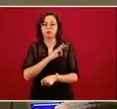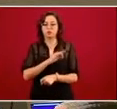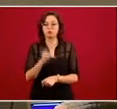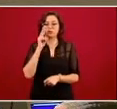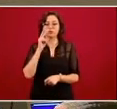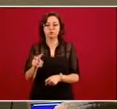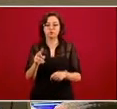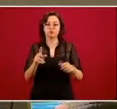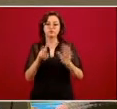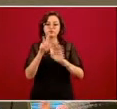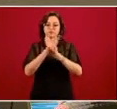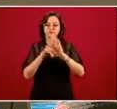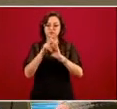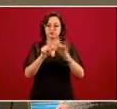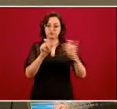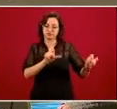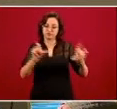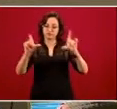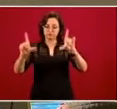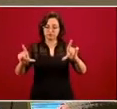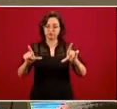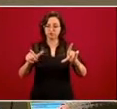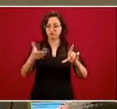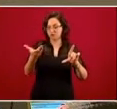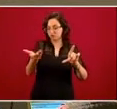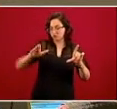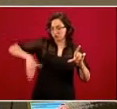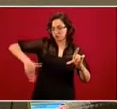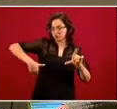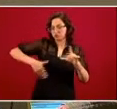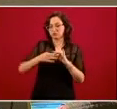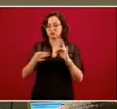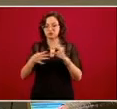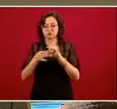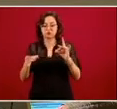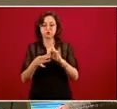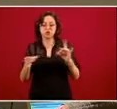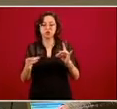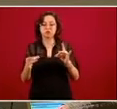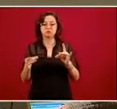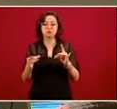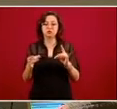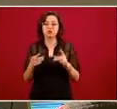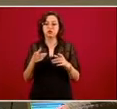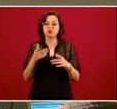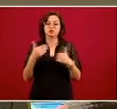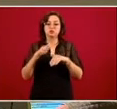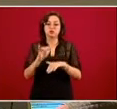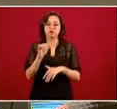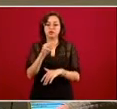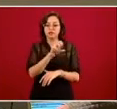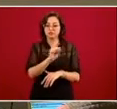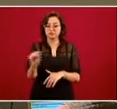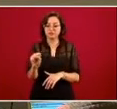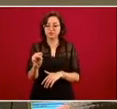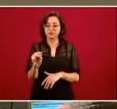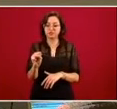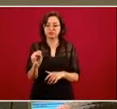And I think we have a video that clarifies part of the elements that you were talking